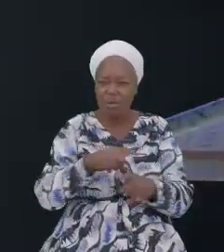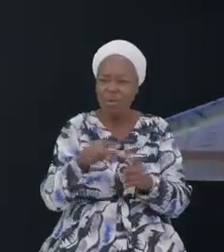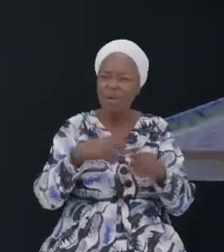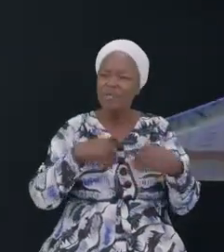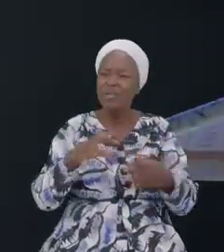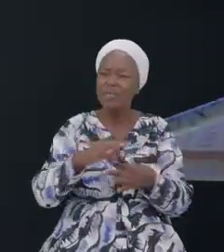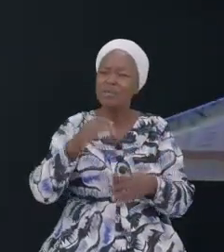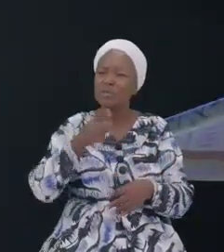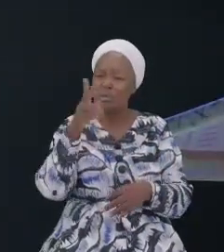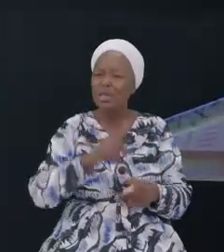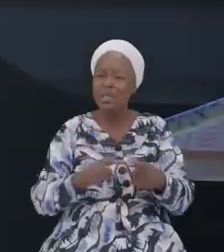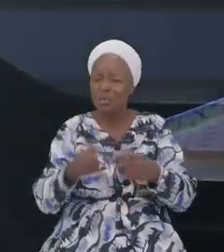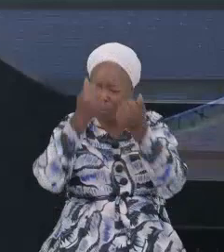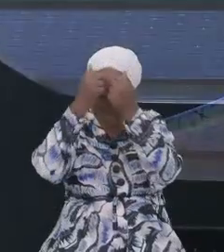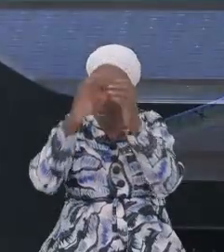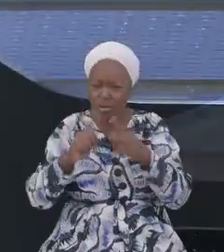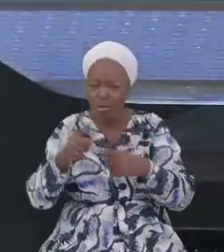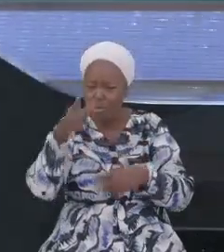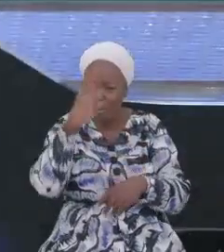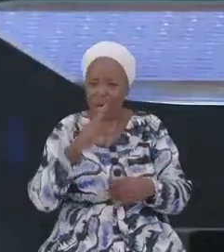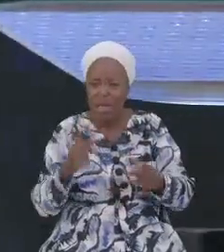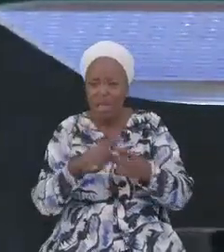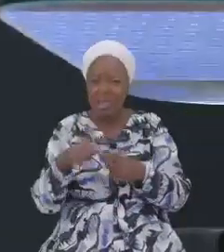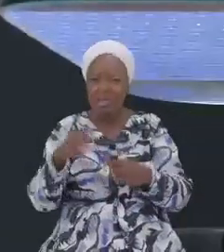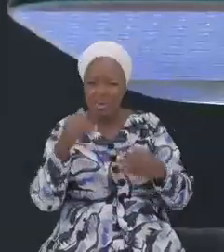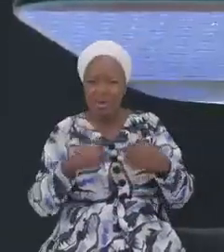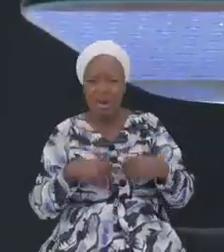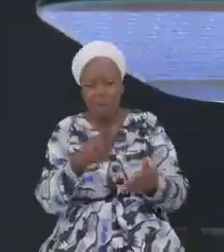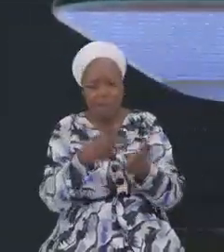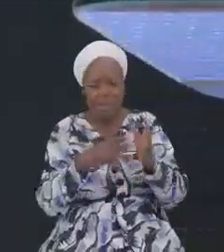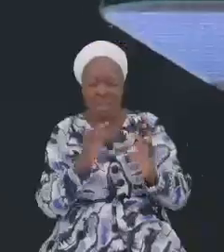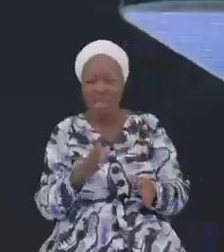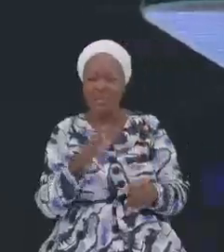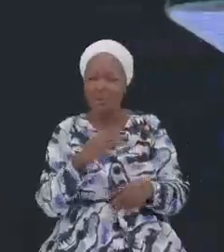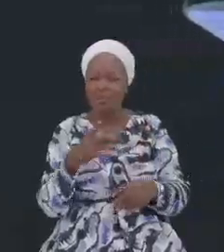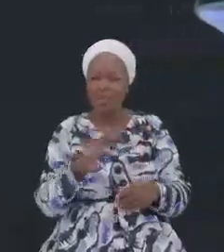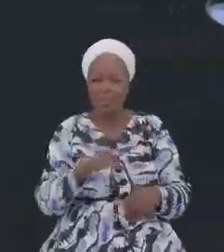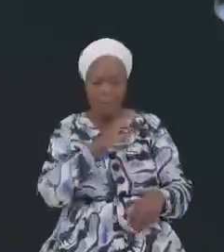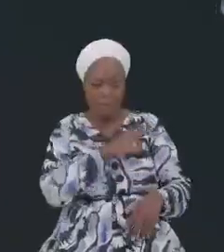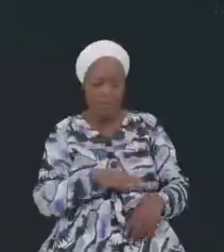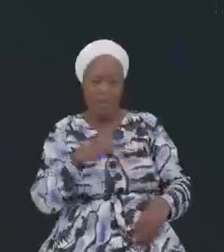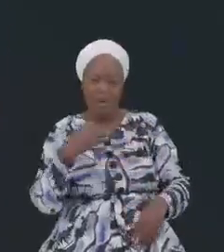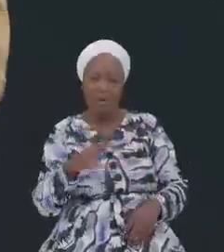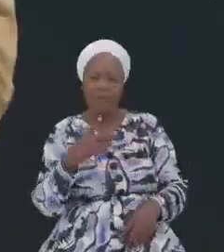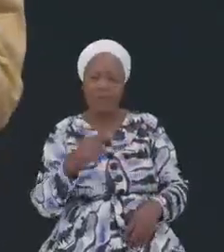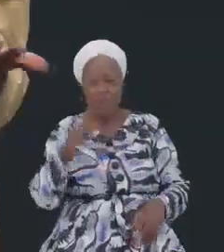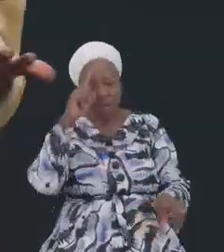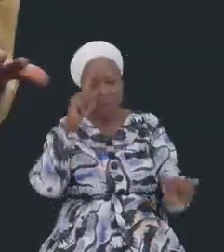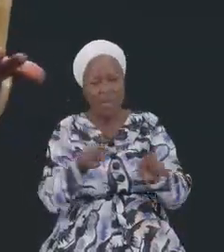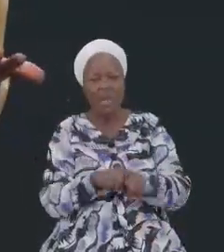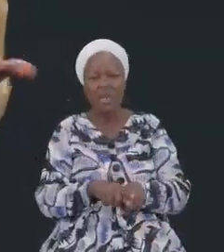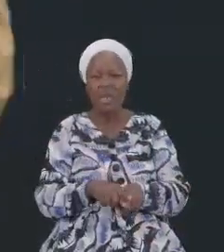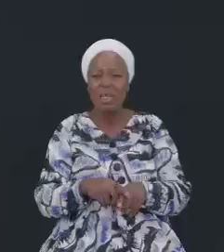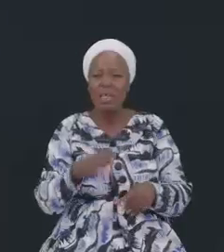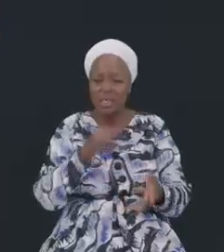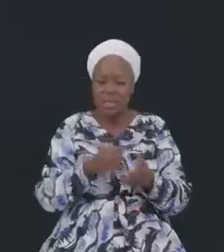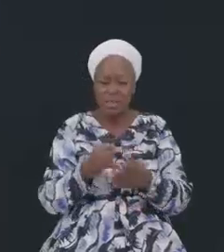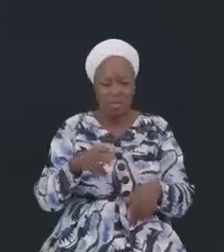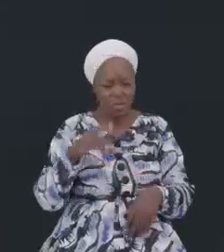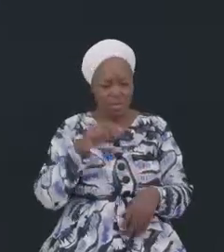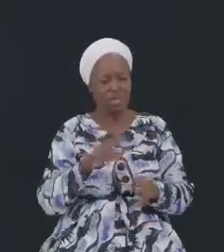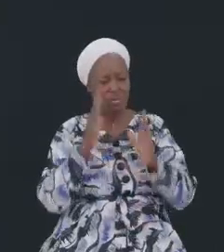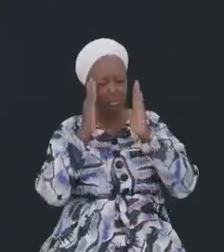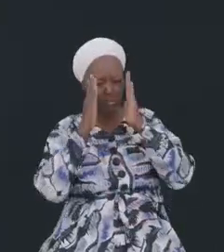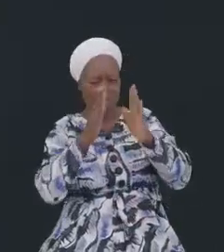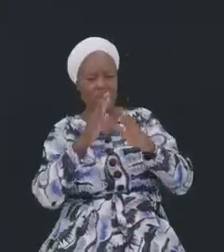you're obedient to God and you are partakers of the benefits of the covenant. You look straight and you look